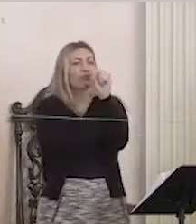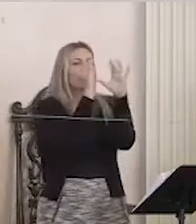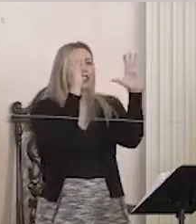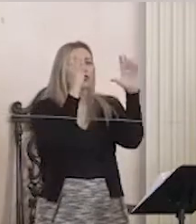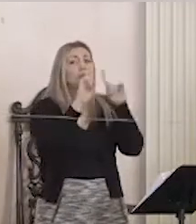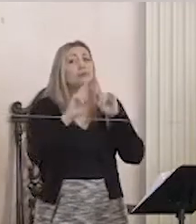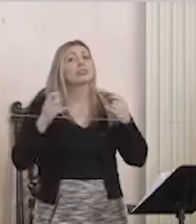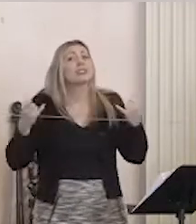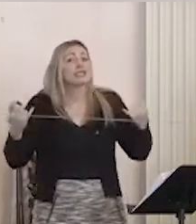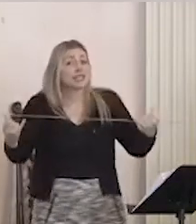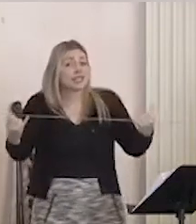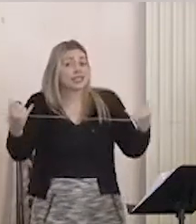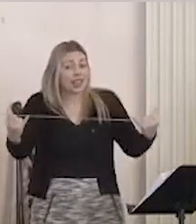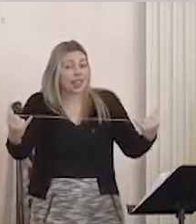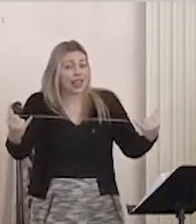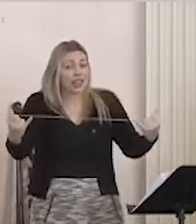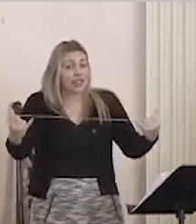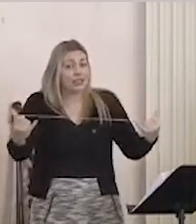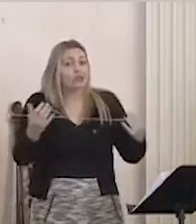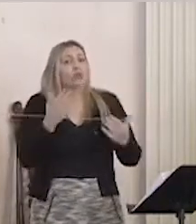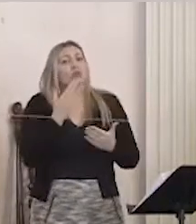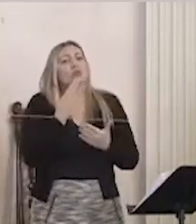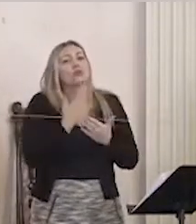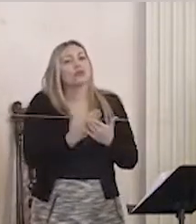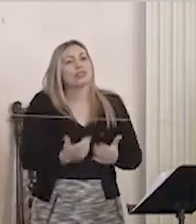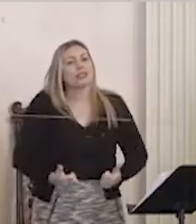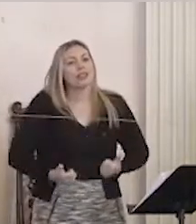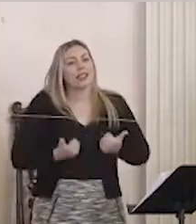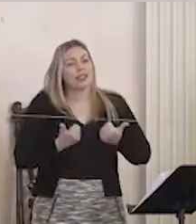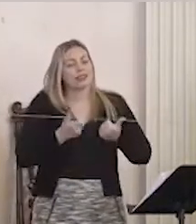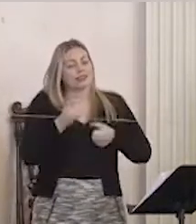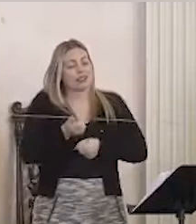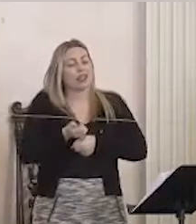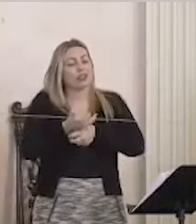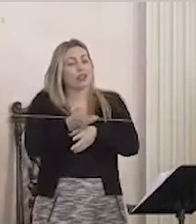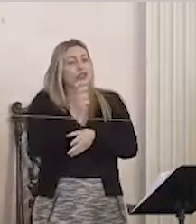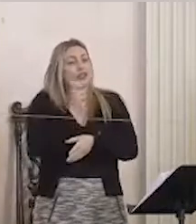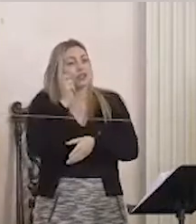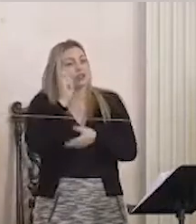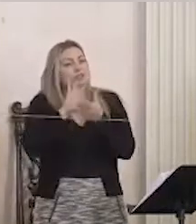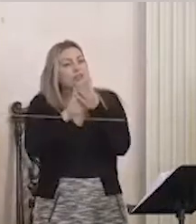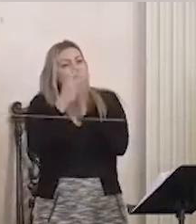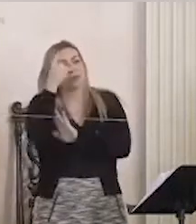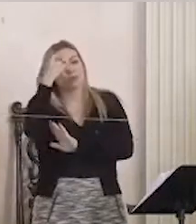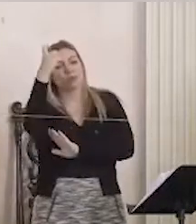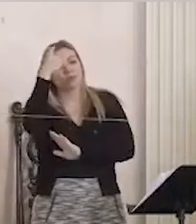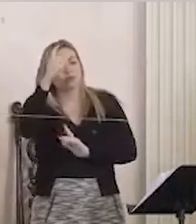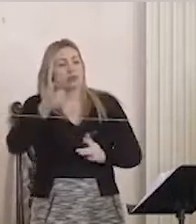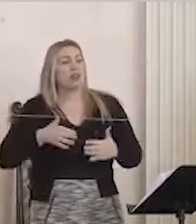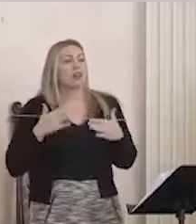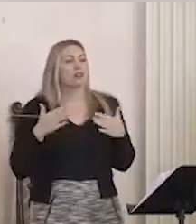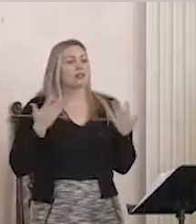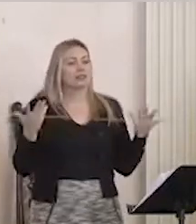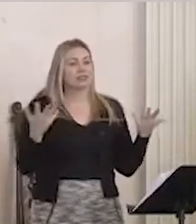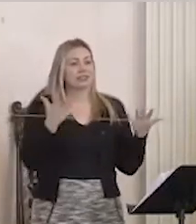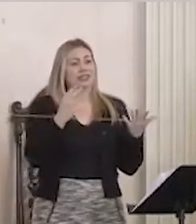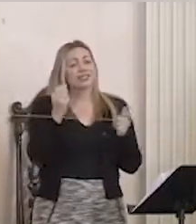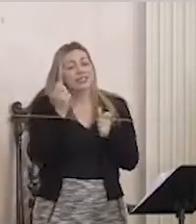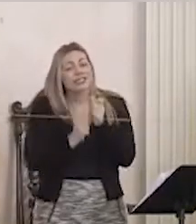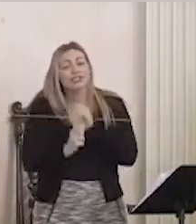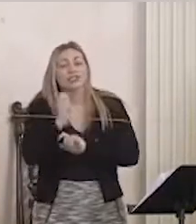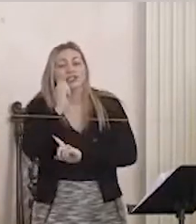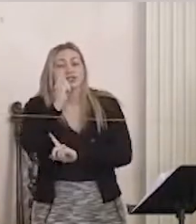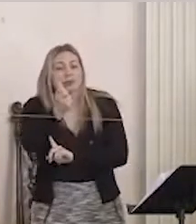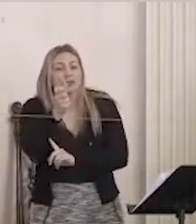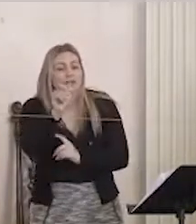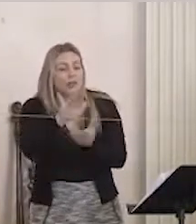and today, well lived, makes yesterday a dream of happiness, and every tomorrow